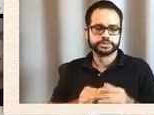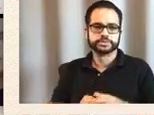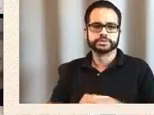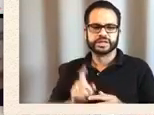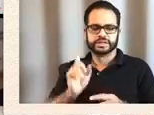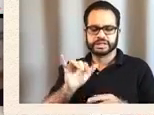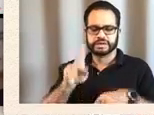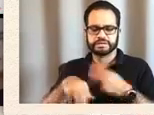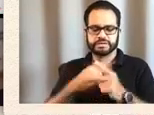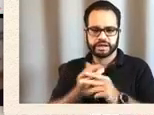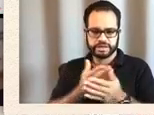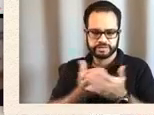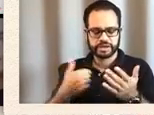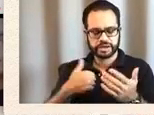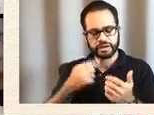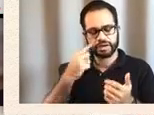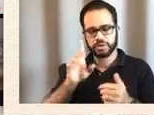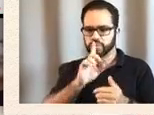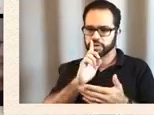found helpful.